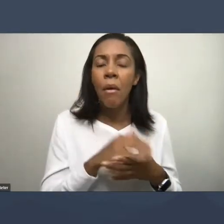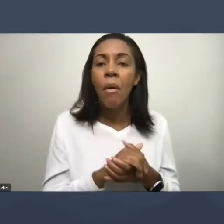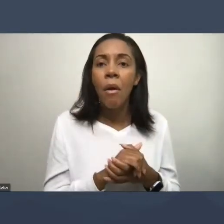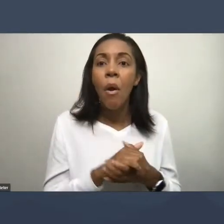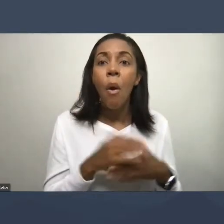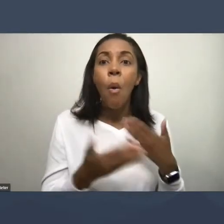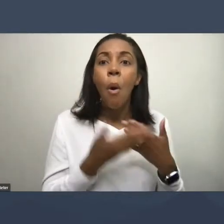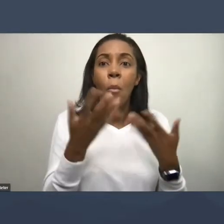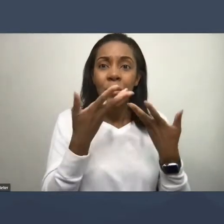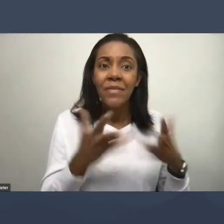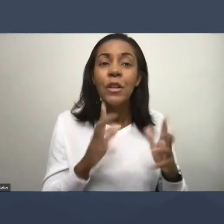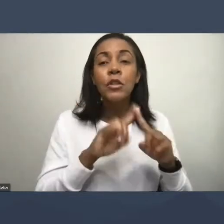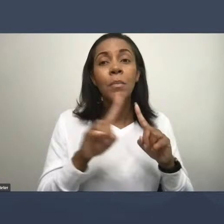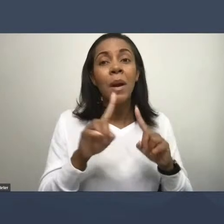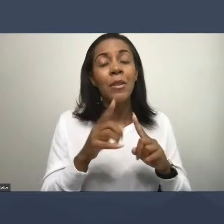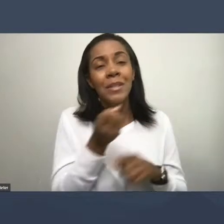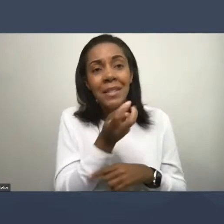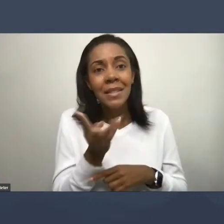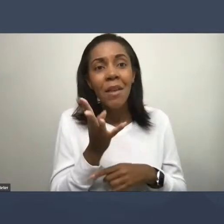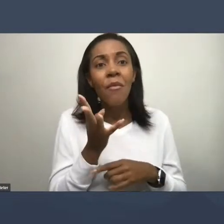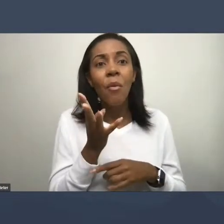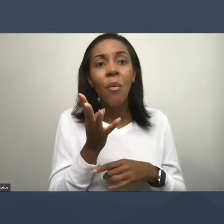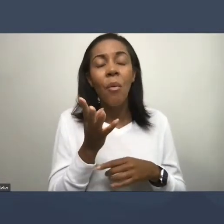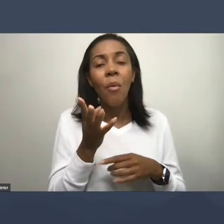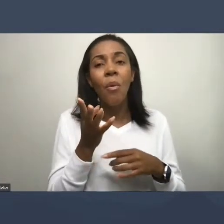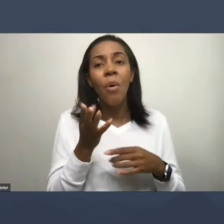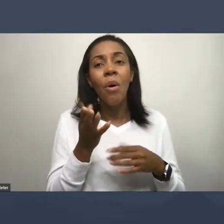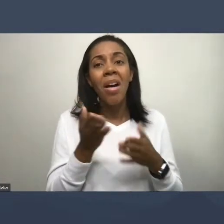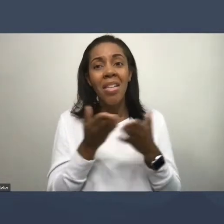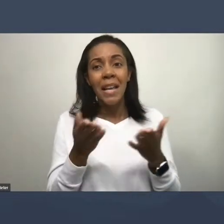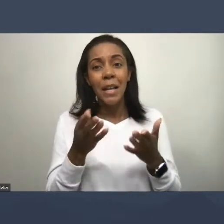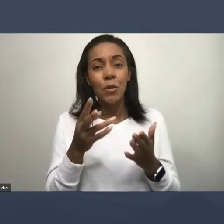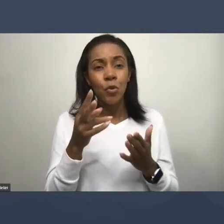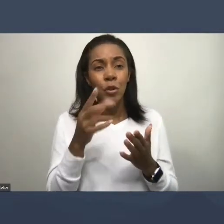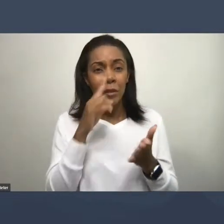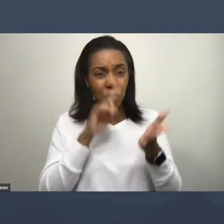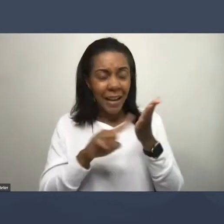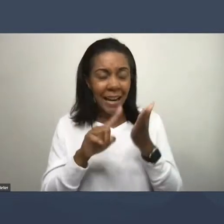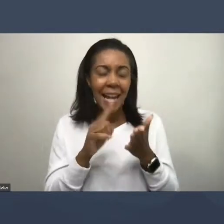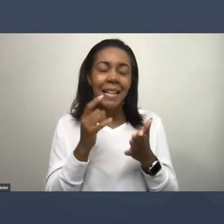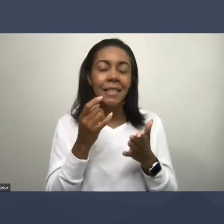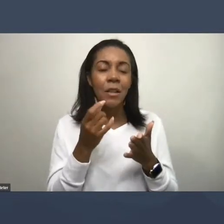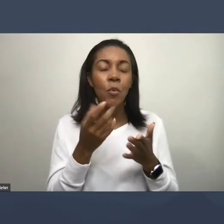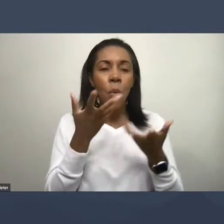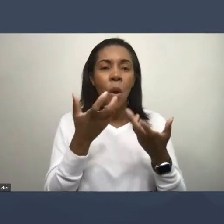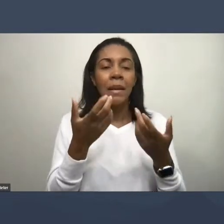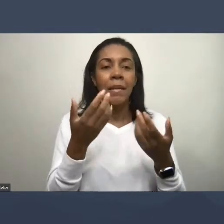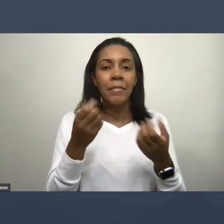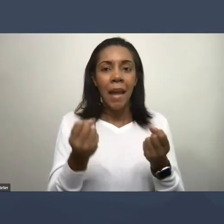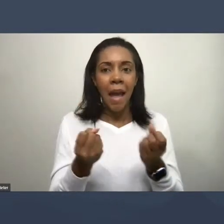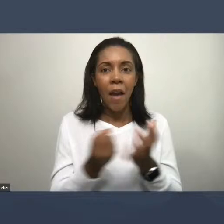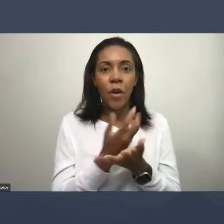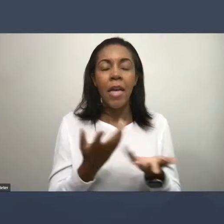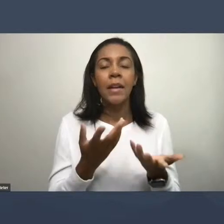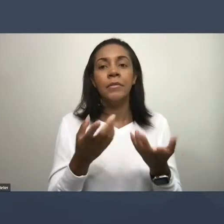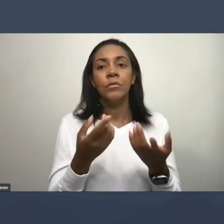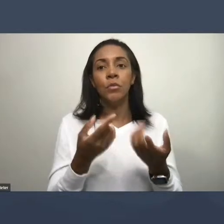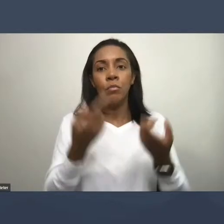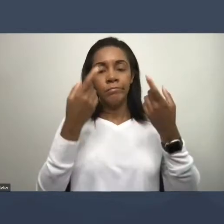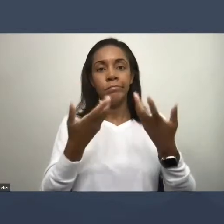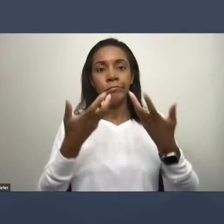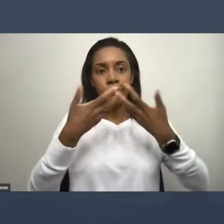there's still several things that we're looking at to determine if they're going to be compliant with the guidance. And then, as you might guess,